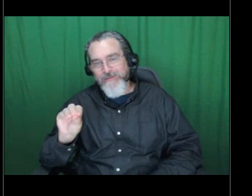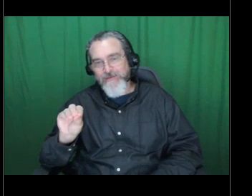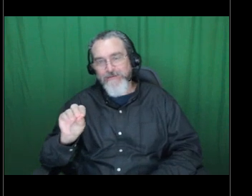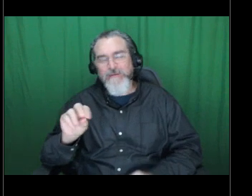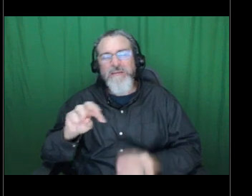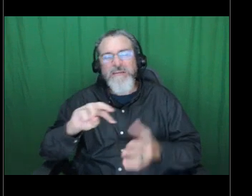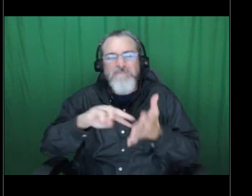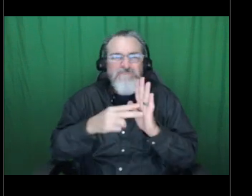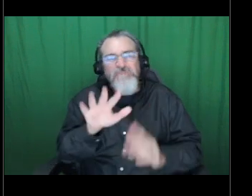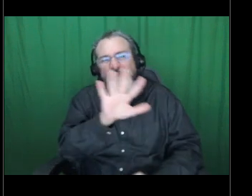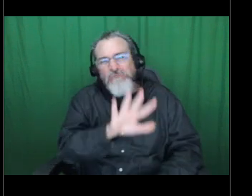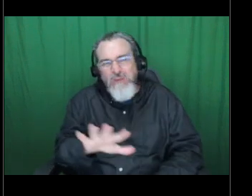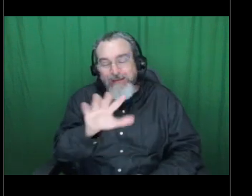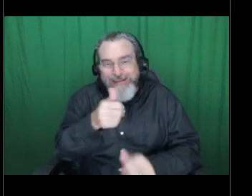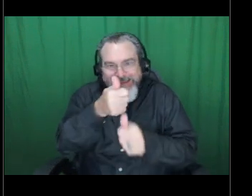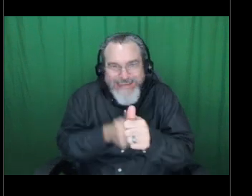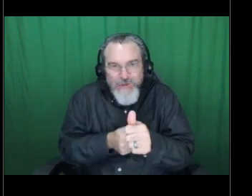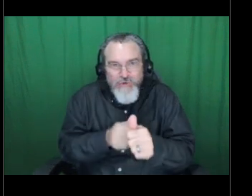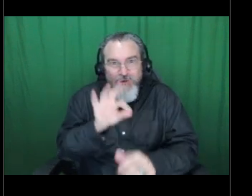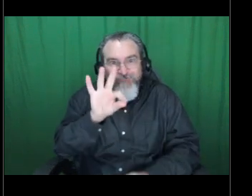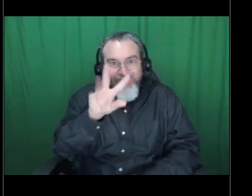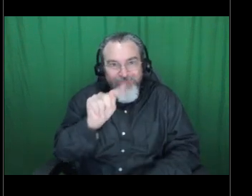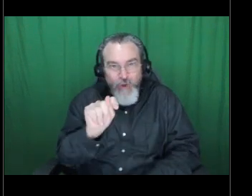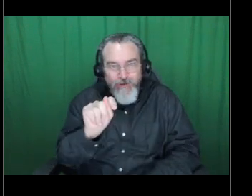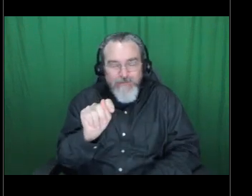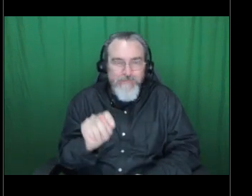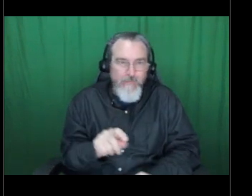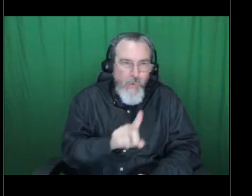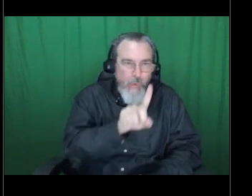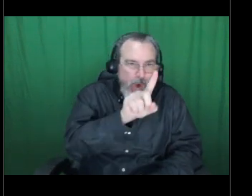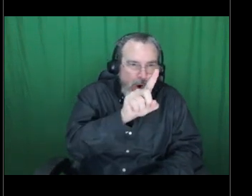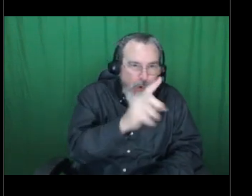inch per foot or 1 to 48.